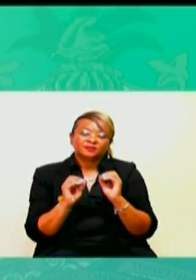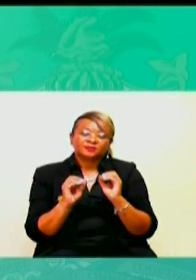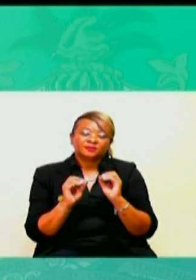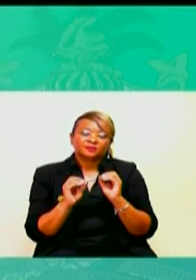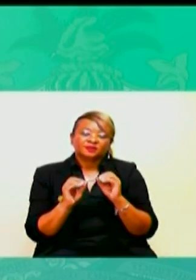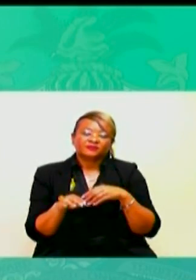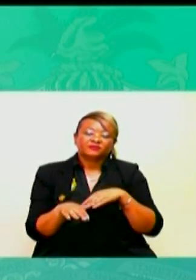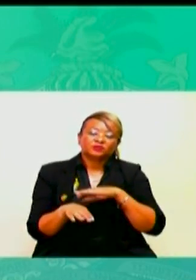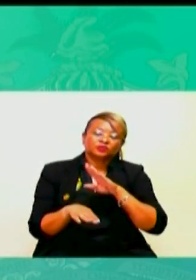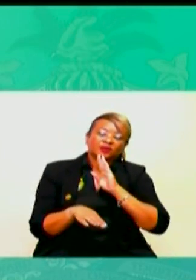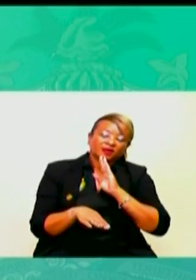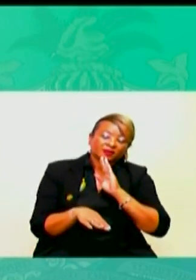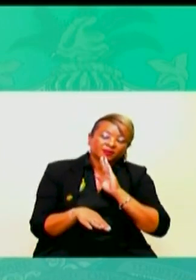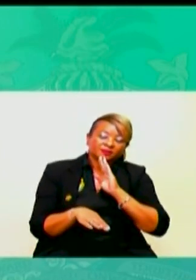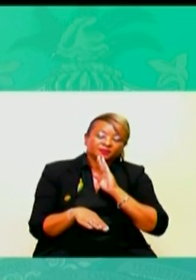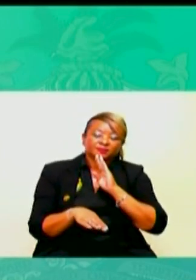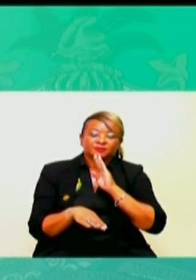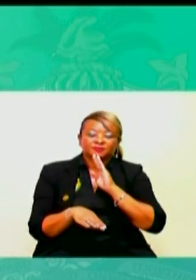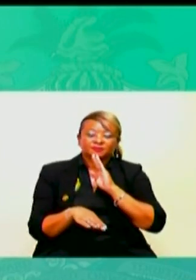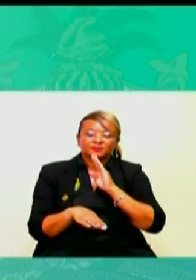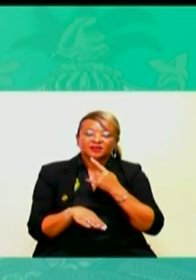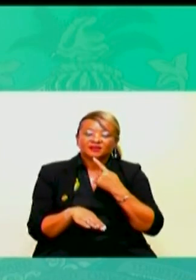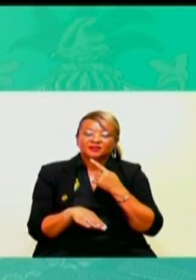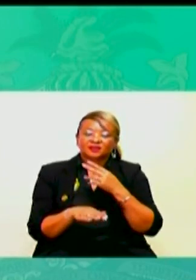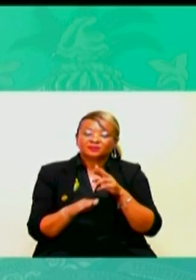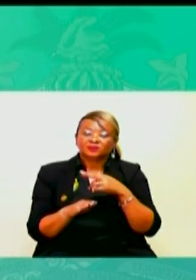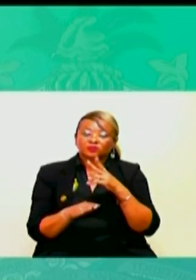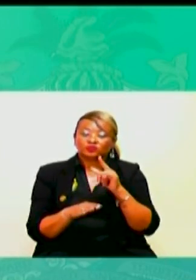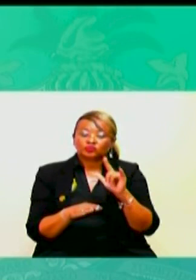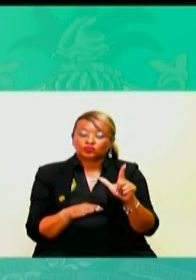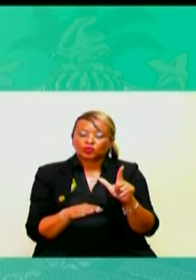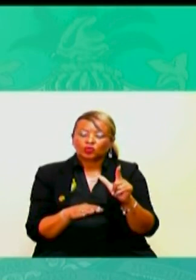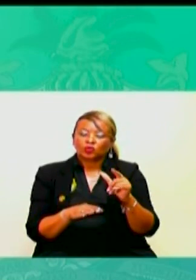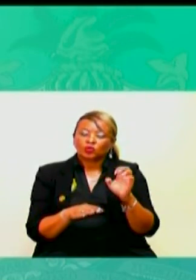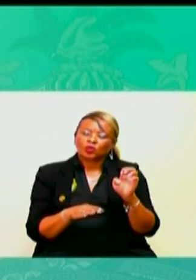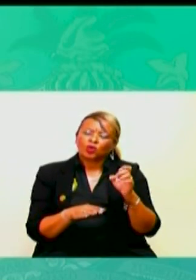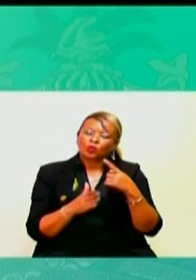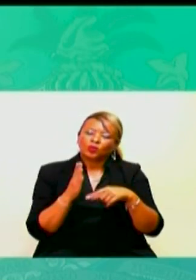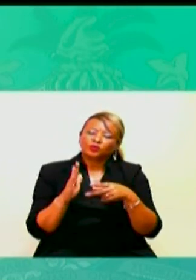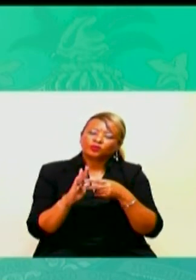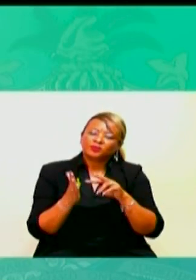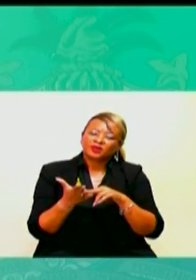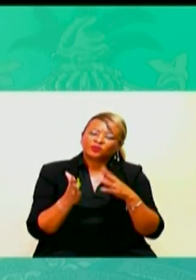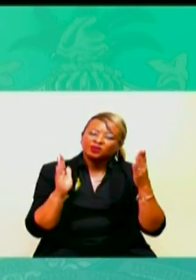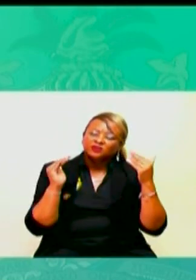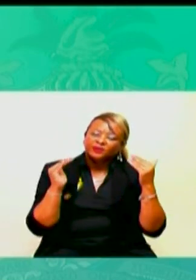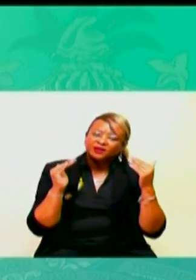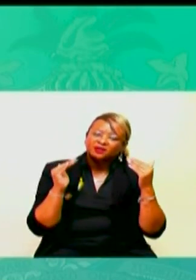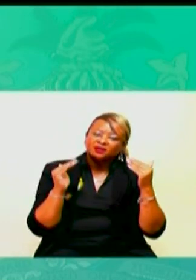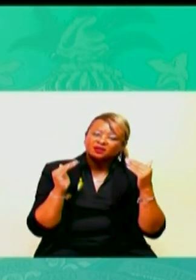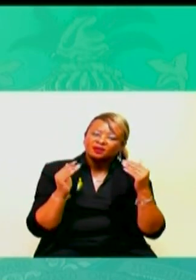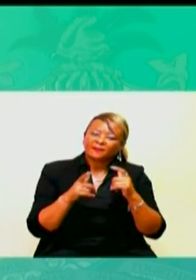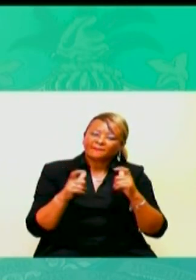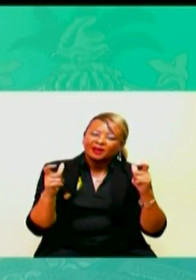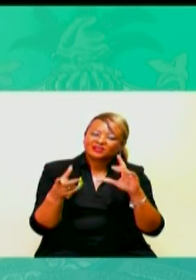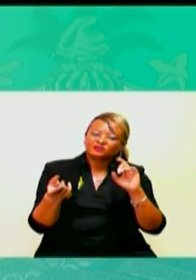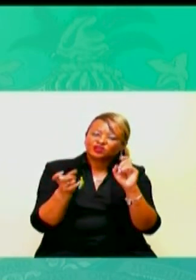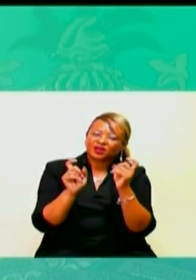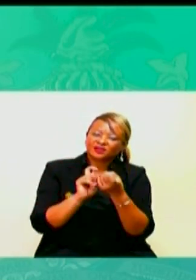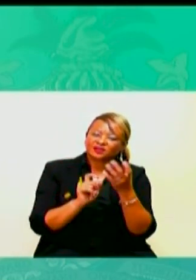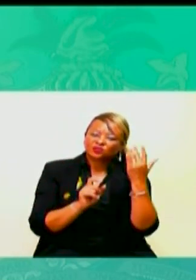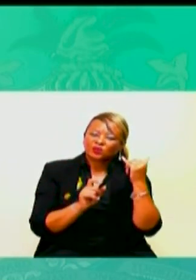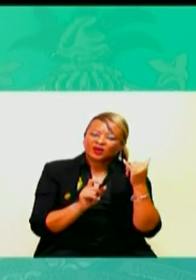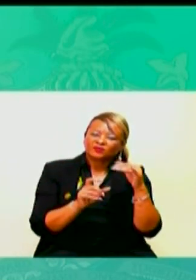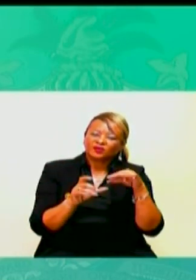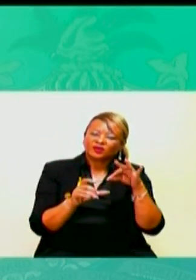They're frustrated. I say, Mr. Roll, what do you mean? He said, we expected massive change. That's why we voted